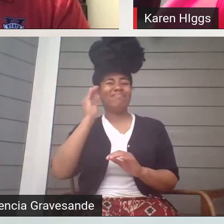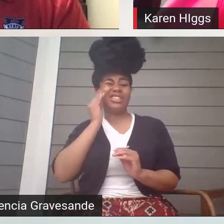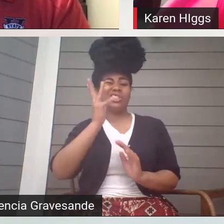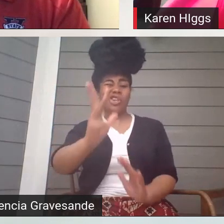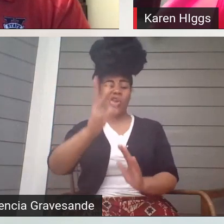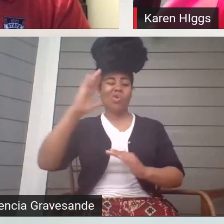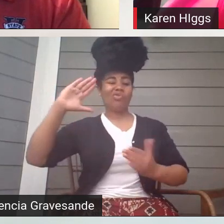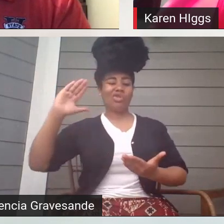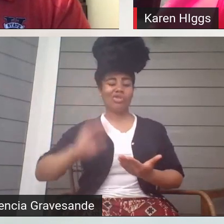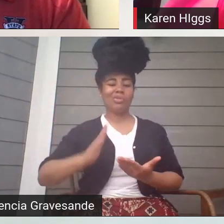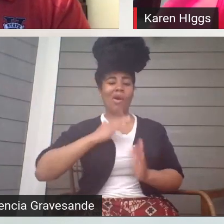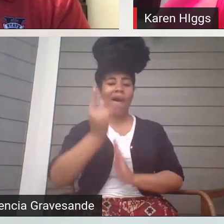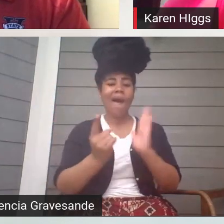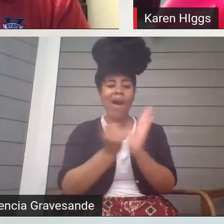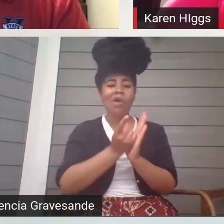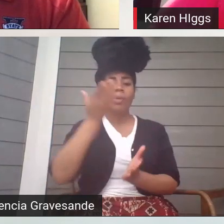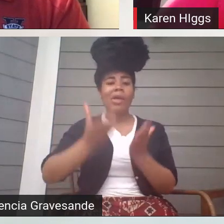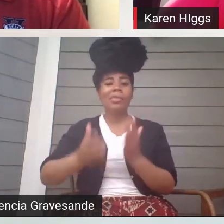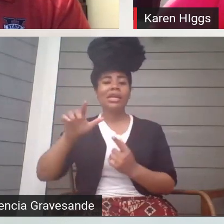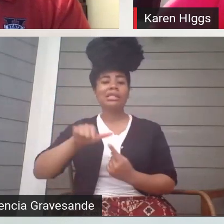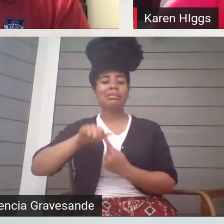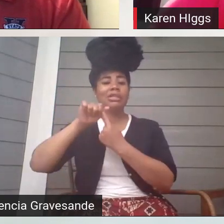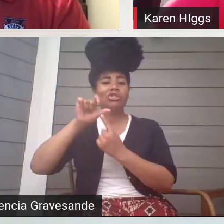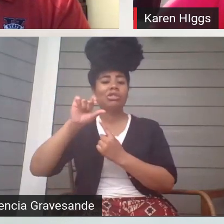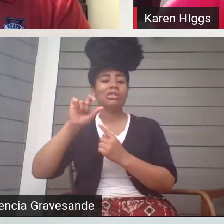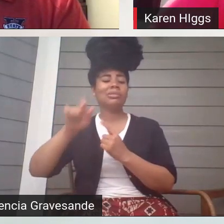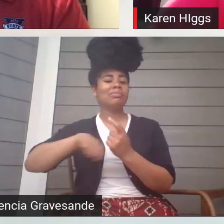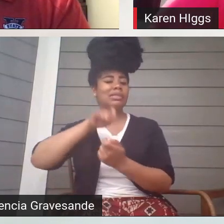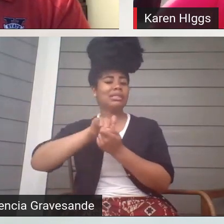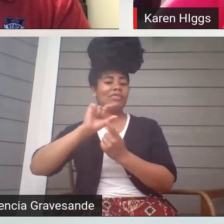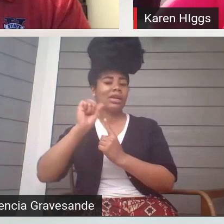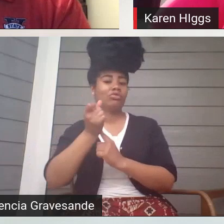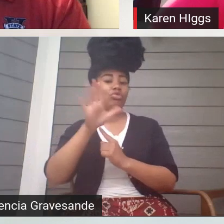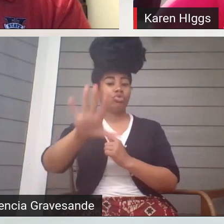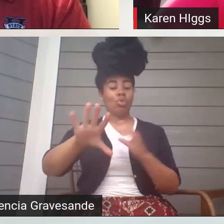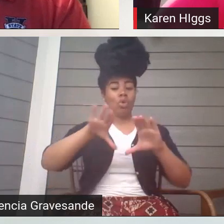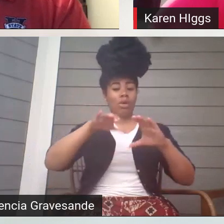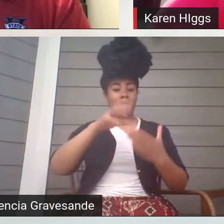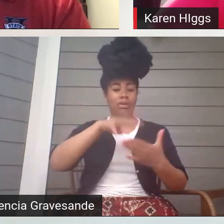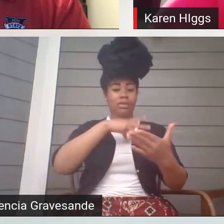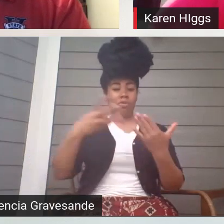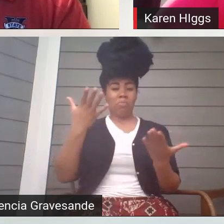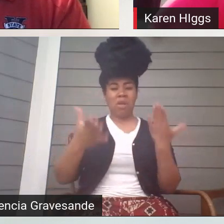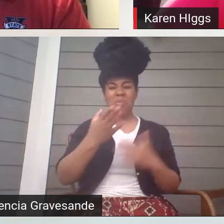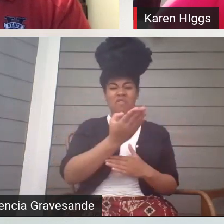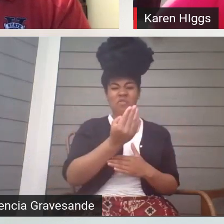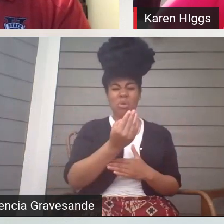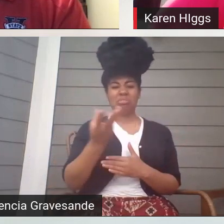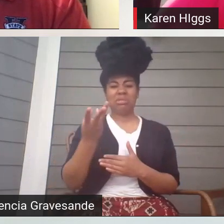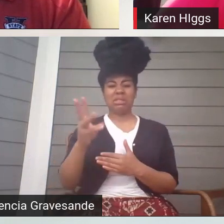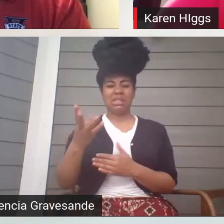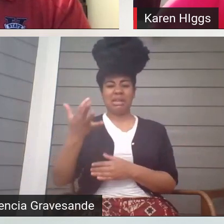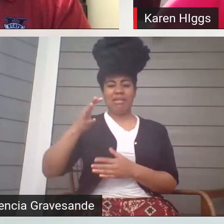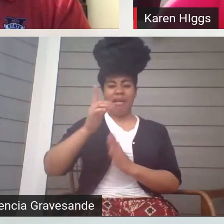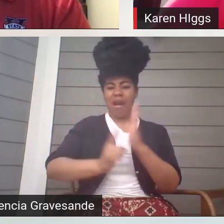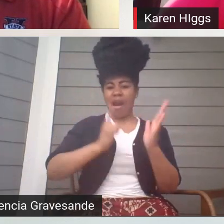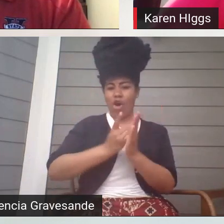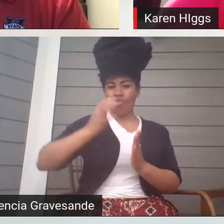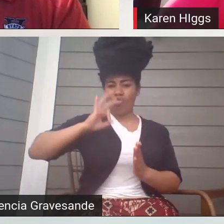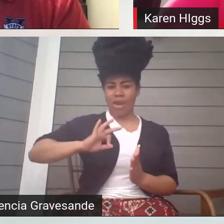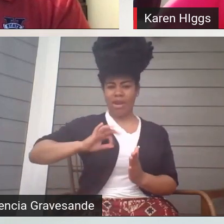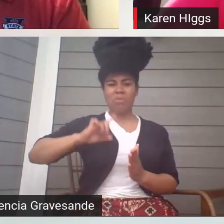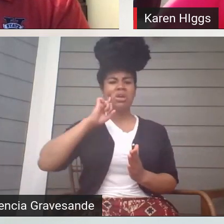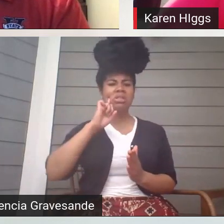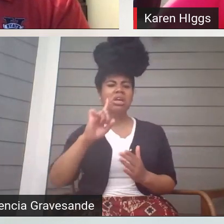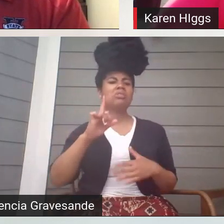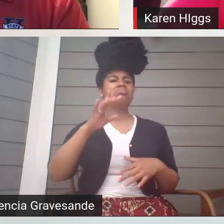special circumstances, your schedule is going to include about 14 to 16 hours. We know that's a sweet spot for students. If you complete an average